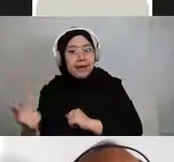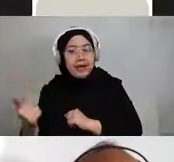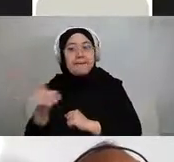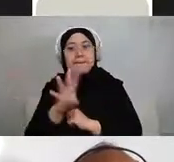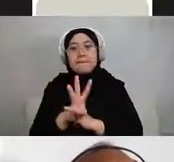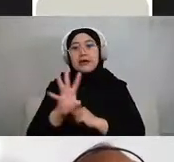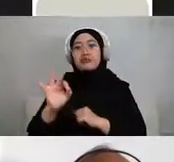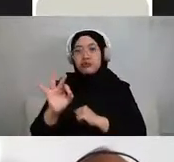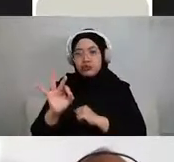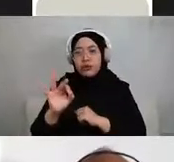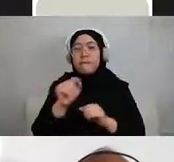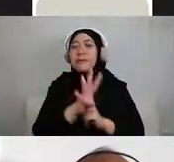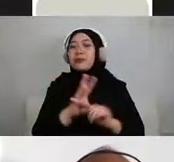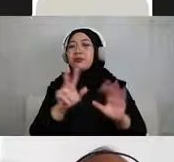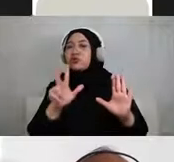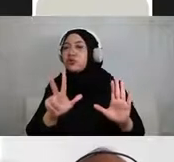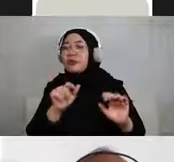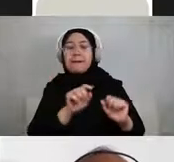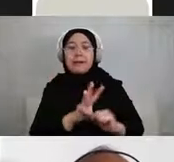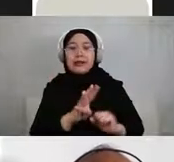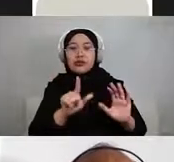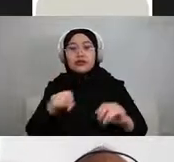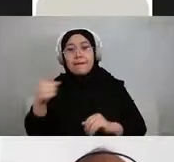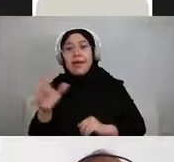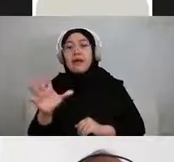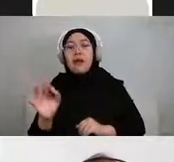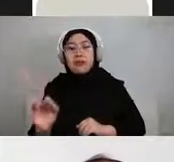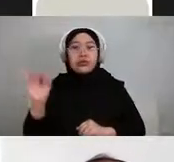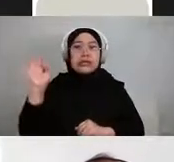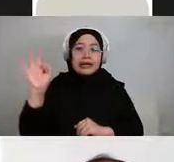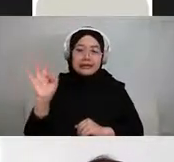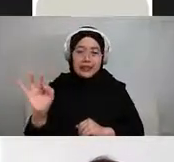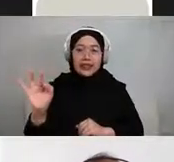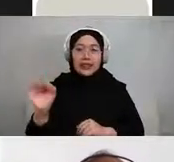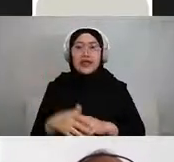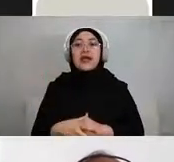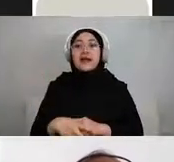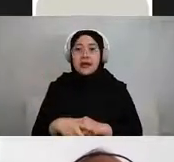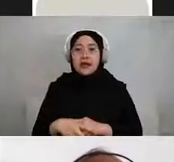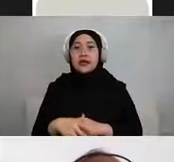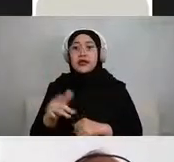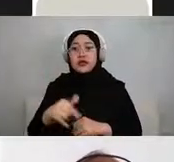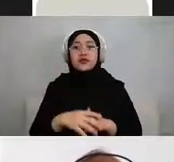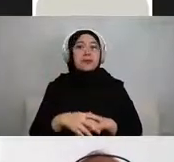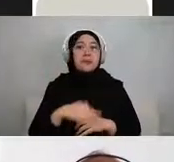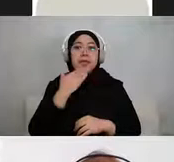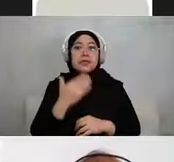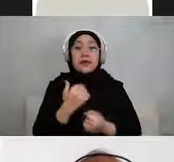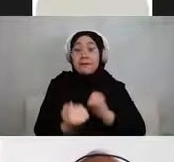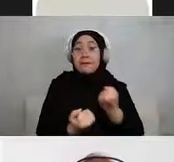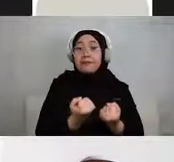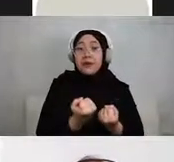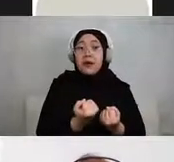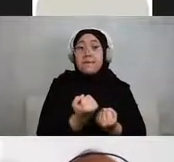in different conditions and different operations we are organizing in India. And this is a major challenge to operate in